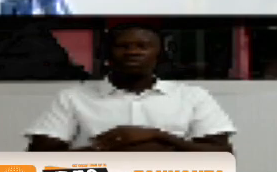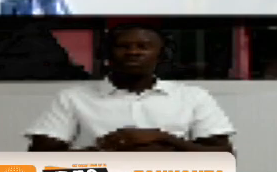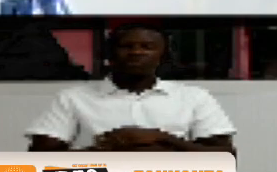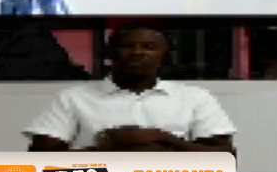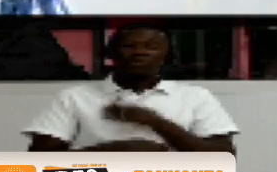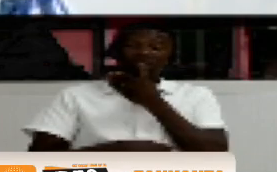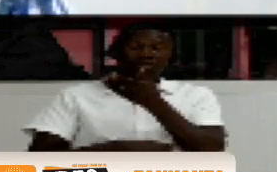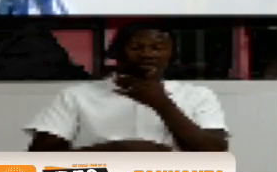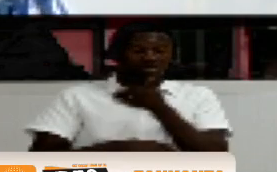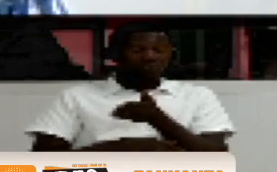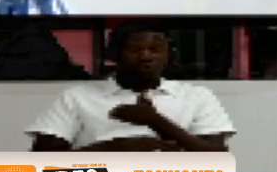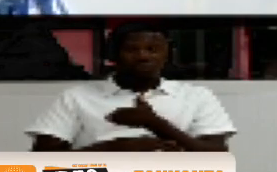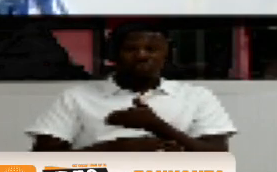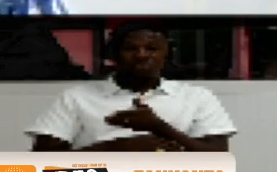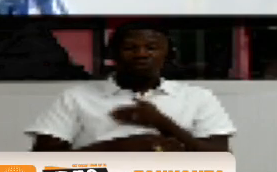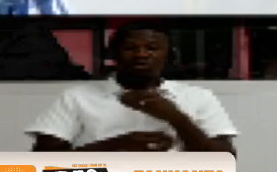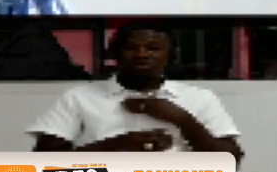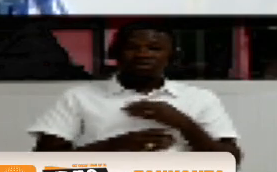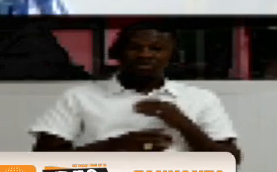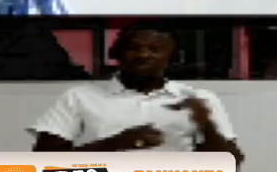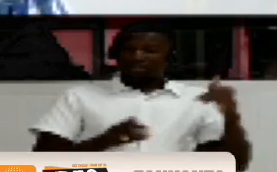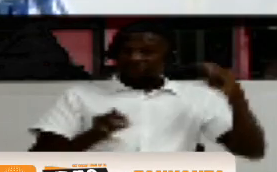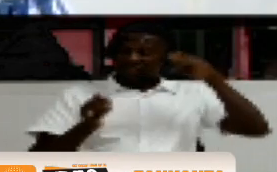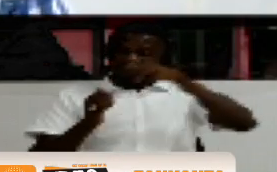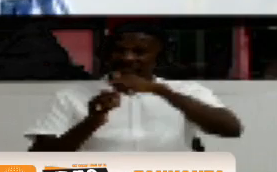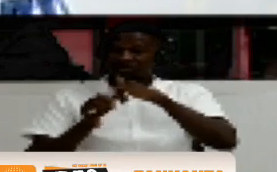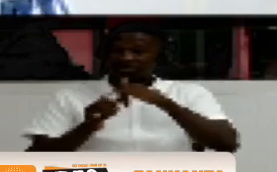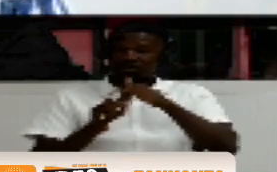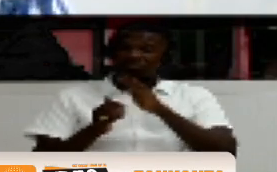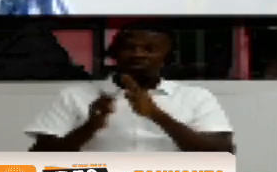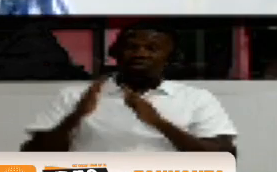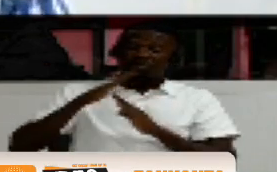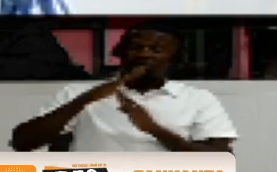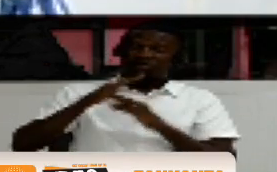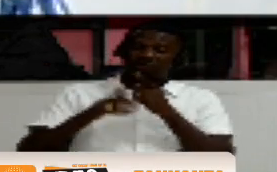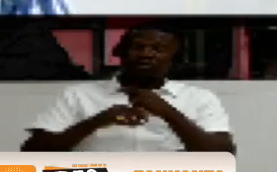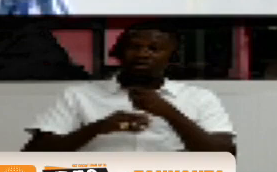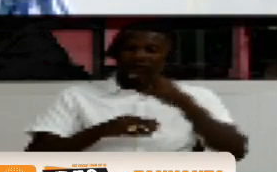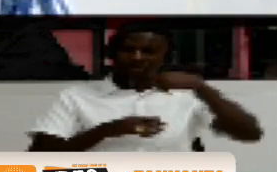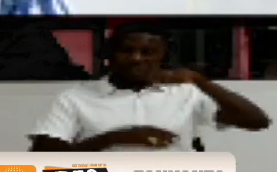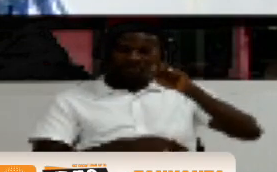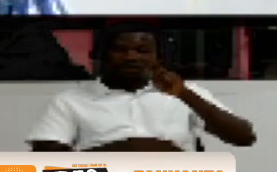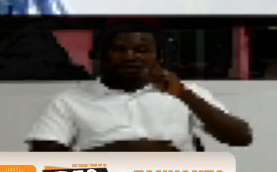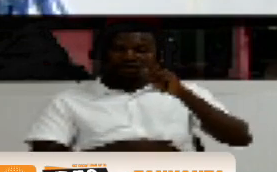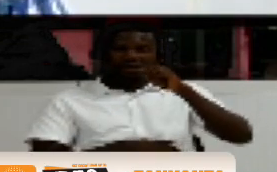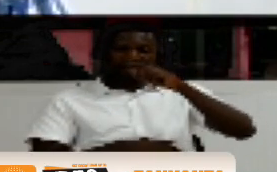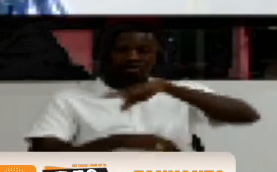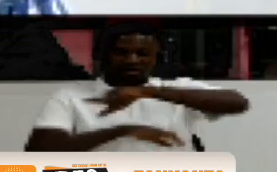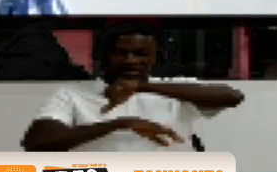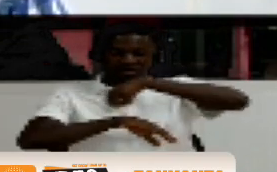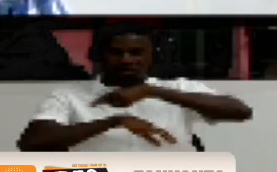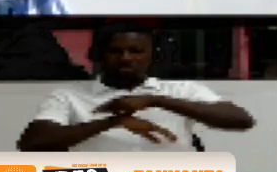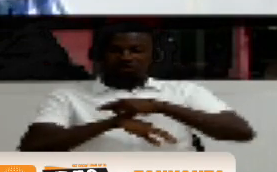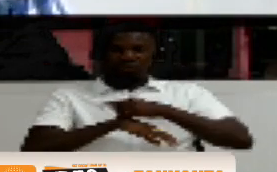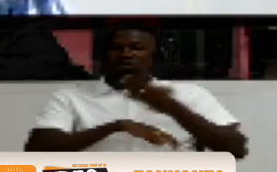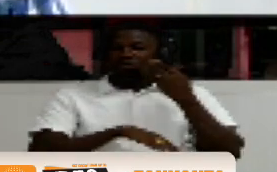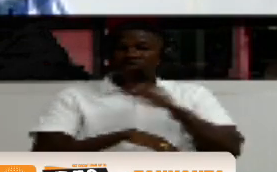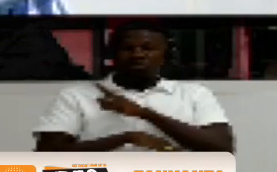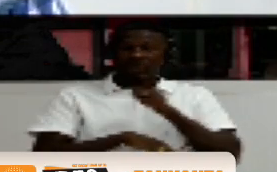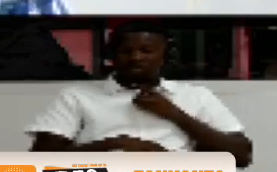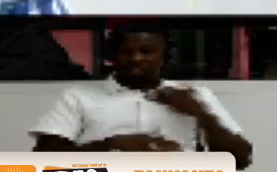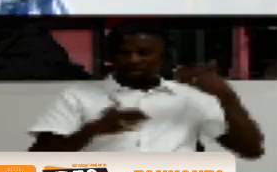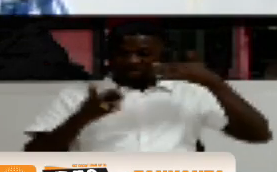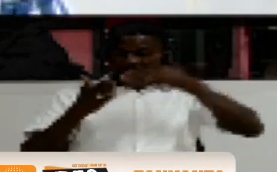because the transit was supposed to be like 11 hours, so we arrived there in the